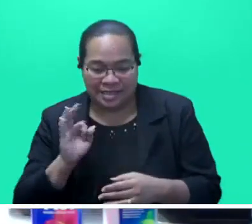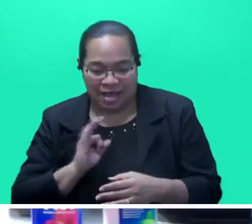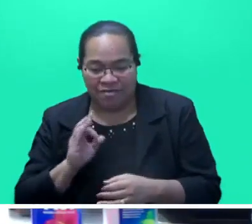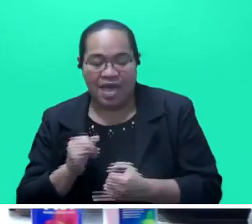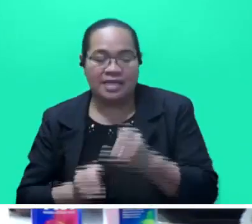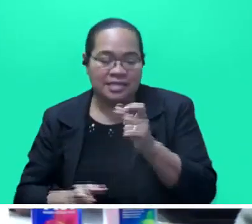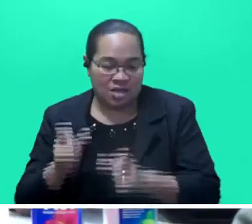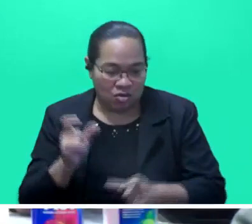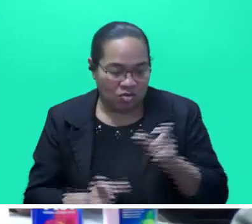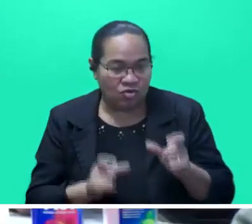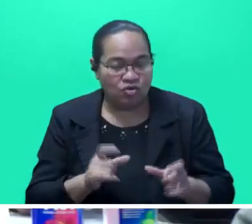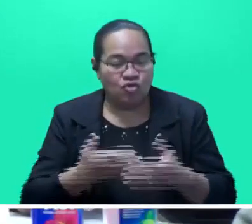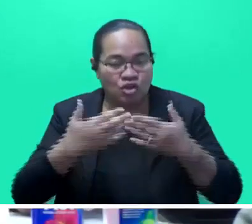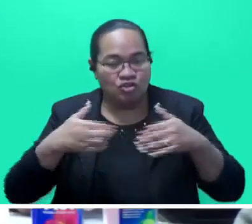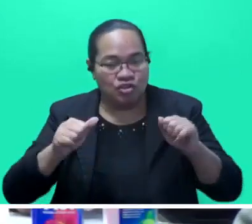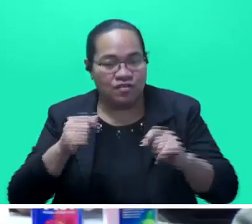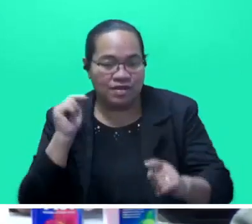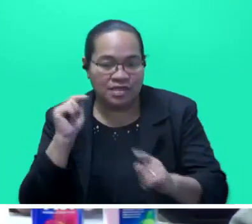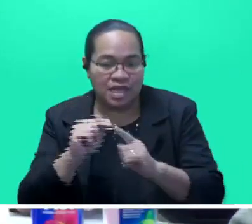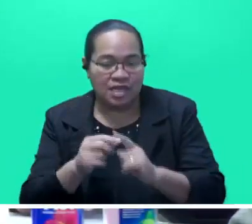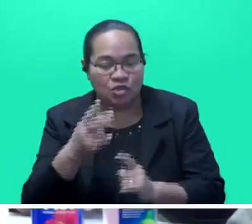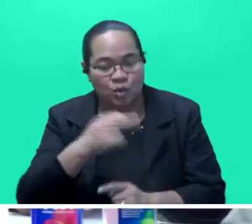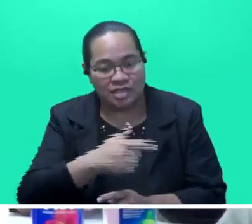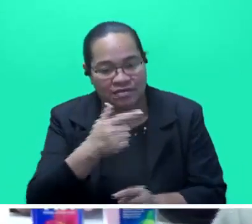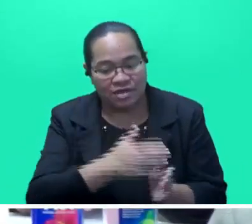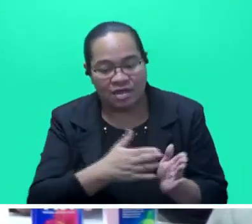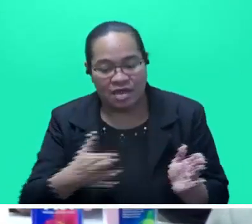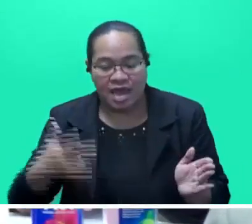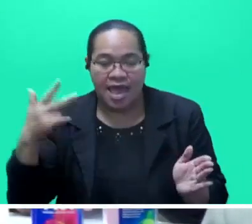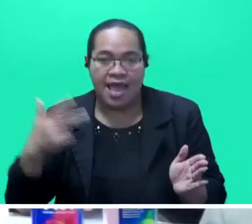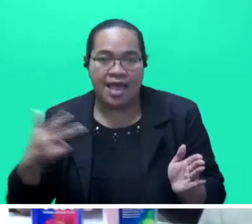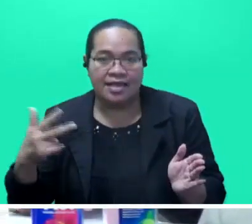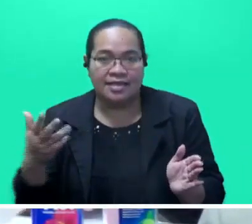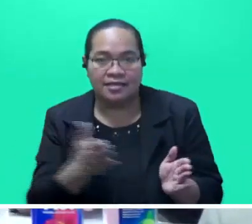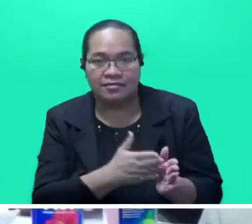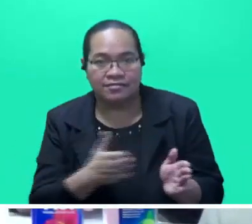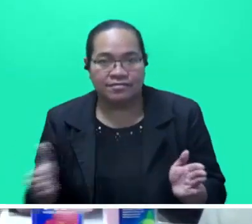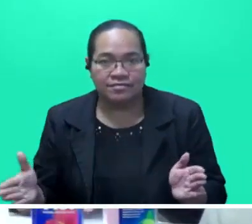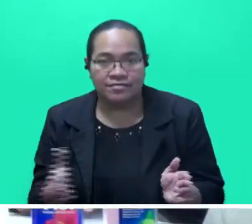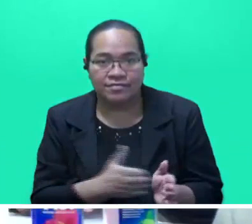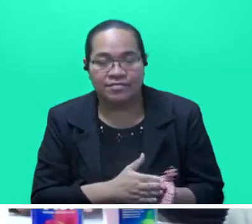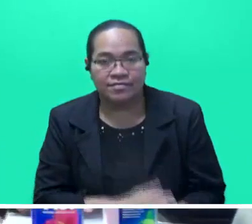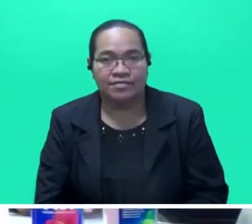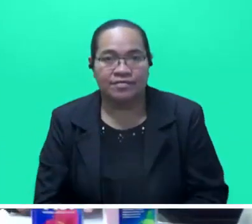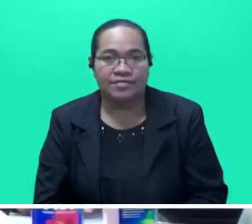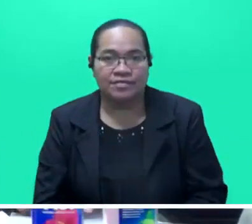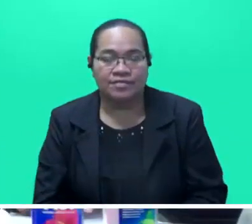stakeholders in achieving its target for the 2017-2018 financial year.